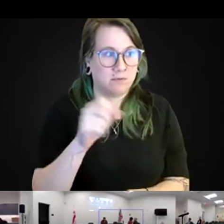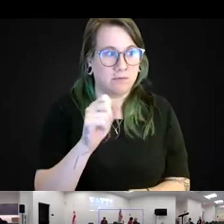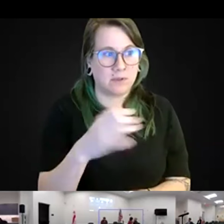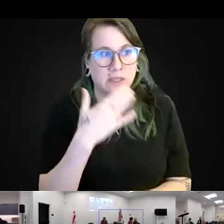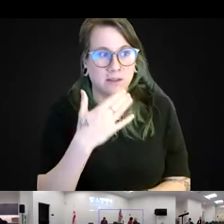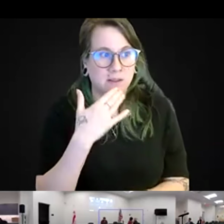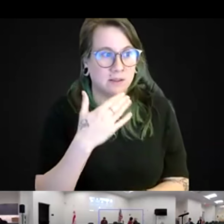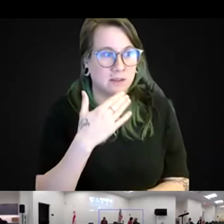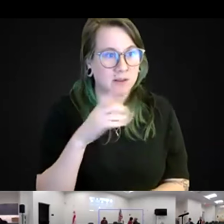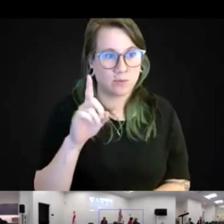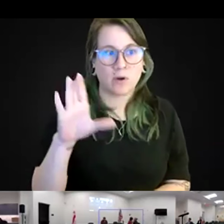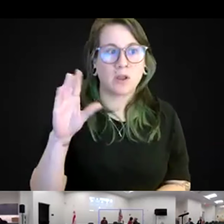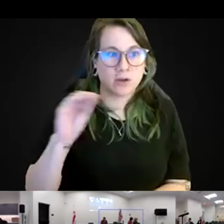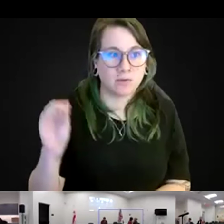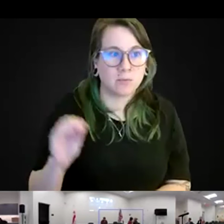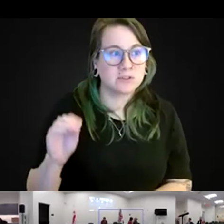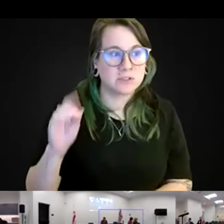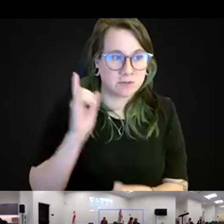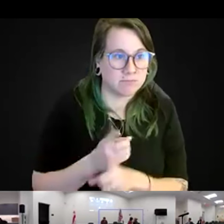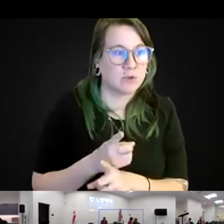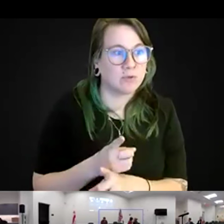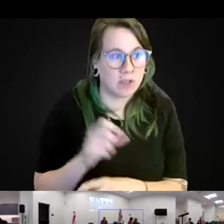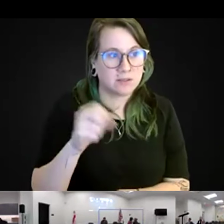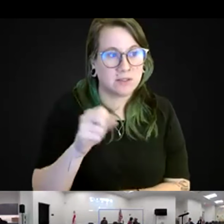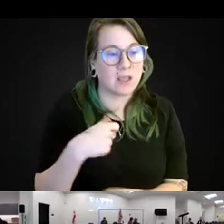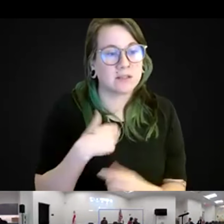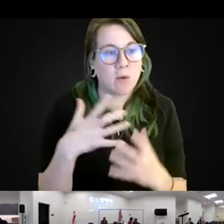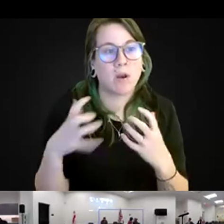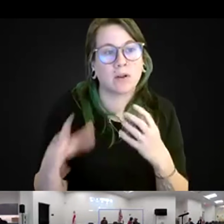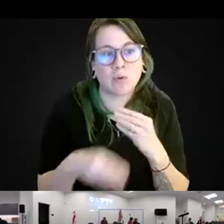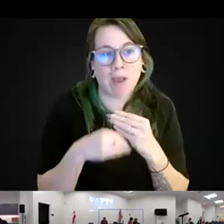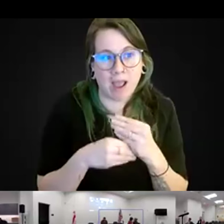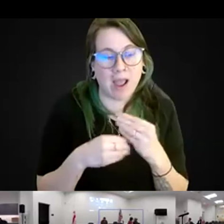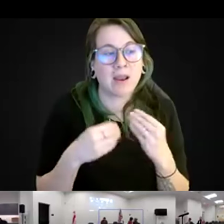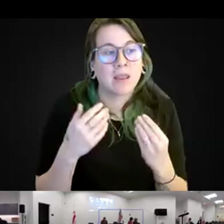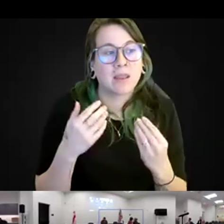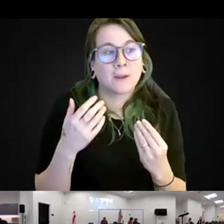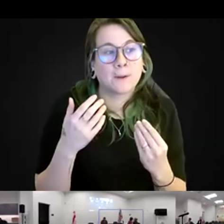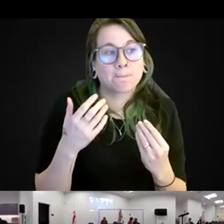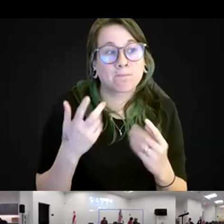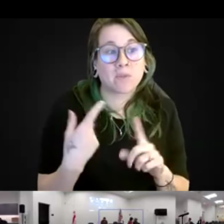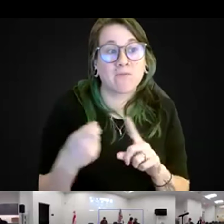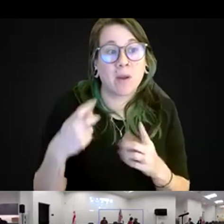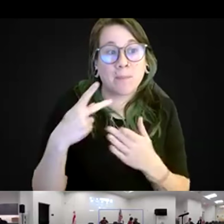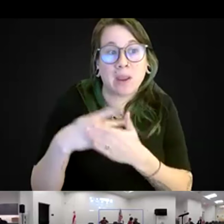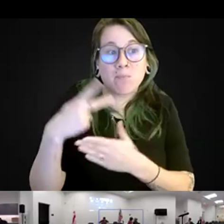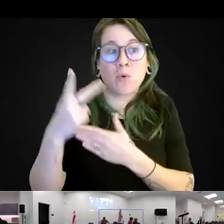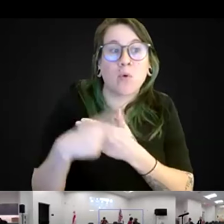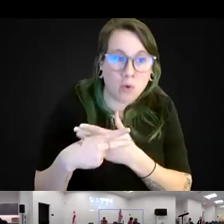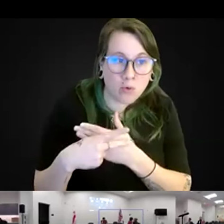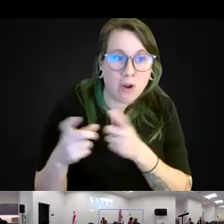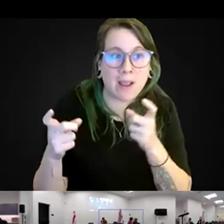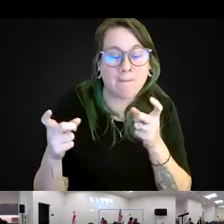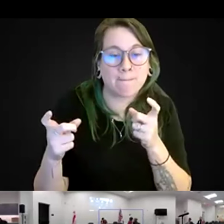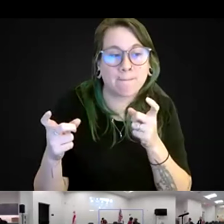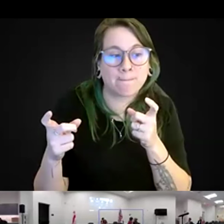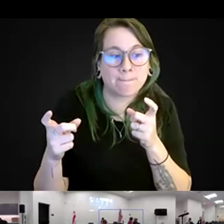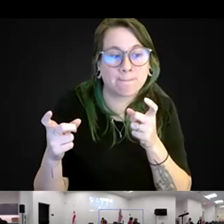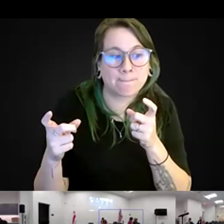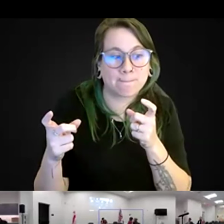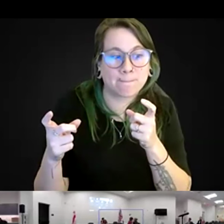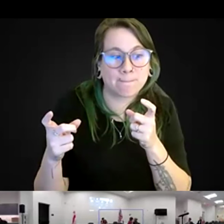And Suman's 100% correct on point with that. I just wanted to add that we just wanted to, from a programmatic standpoint,